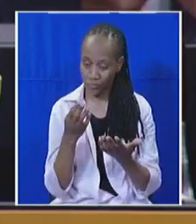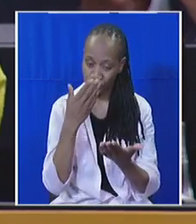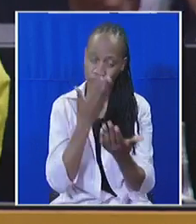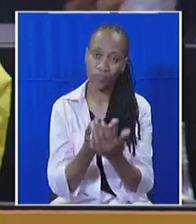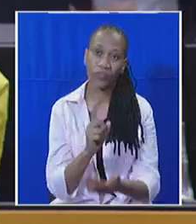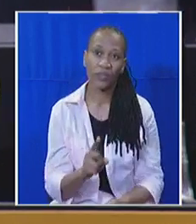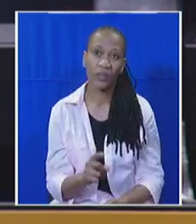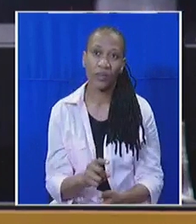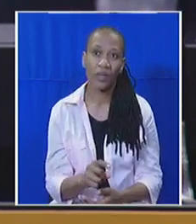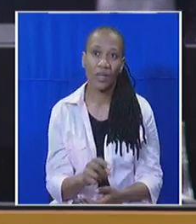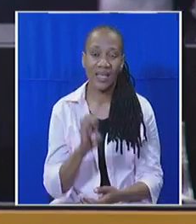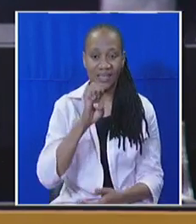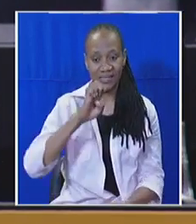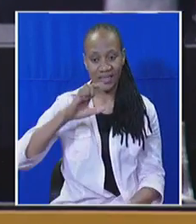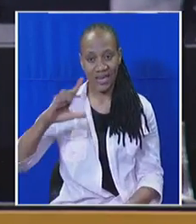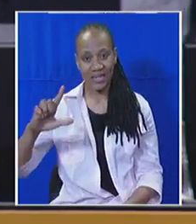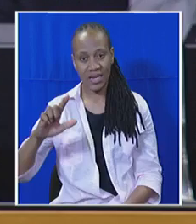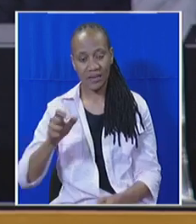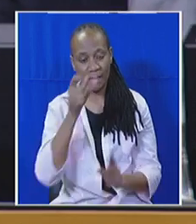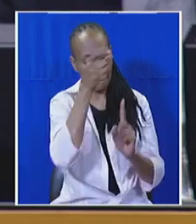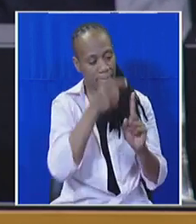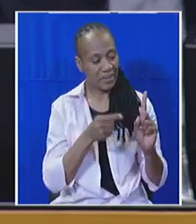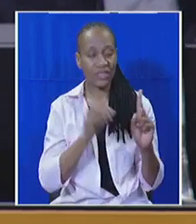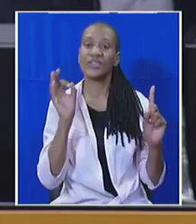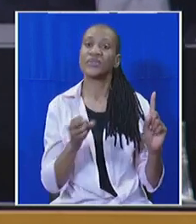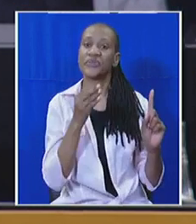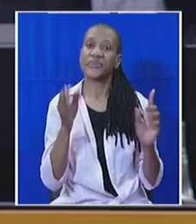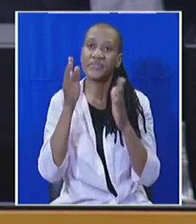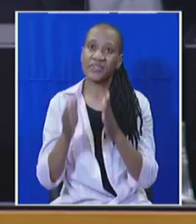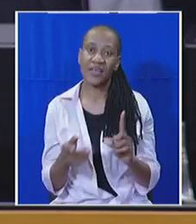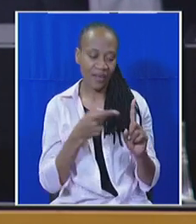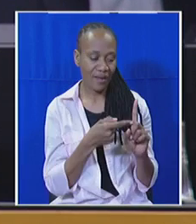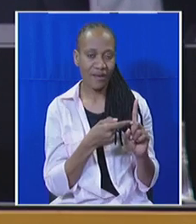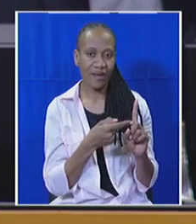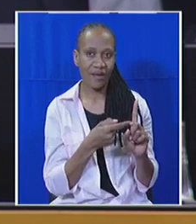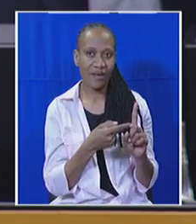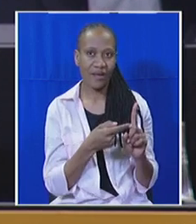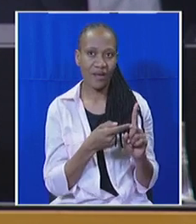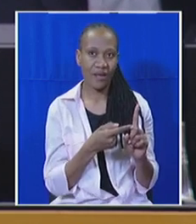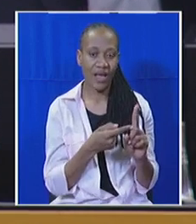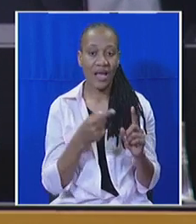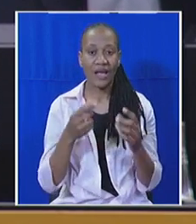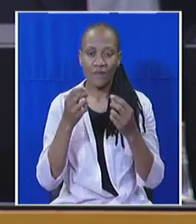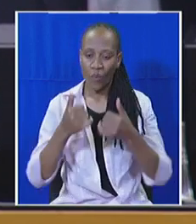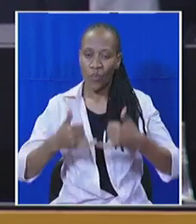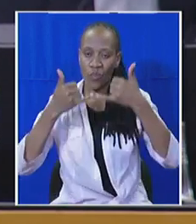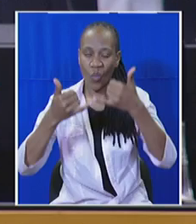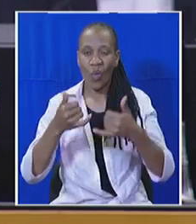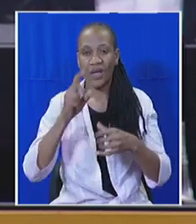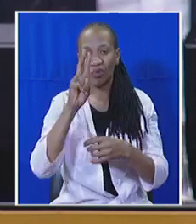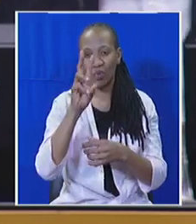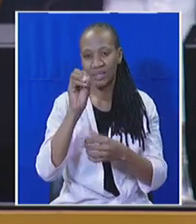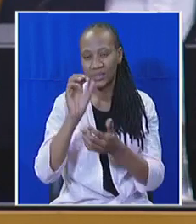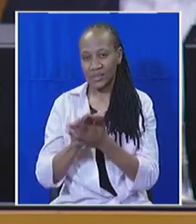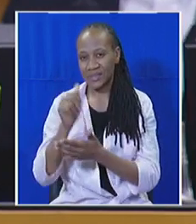the Mdantsane-born musician Siya Makhuzeni was announced as 2016 Standard Bank Young